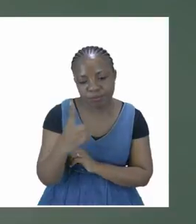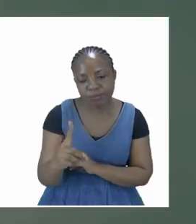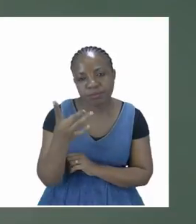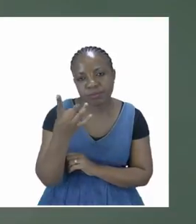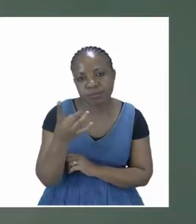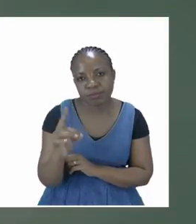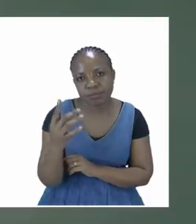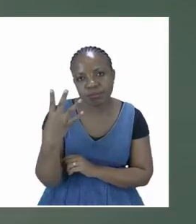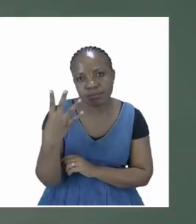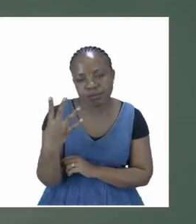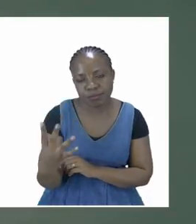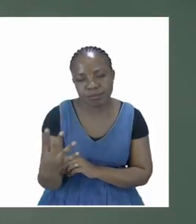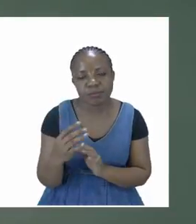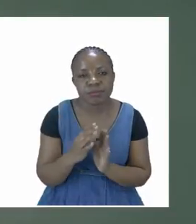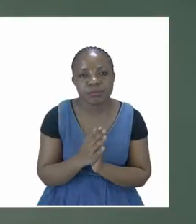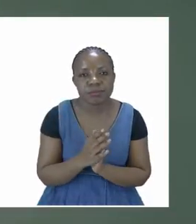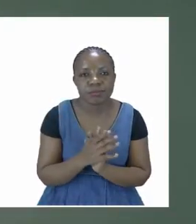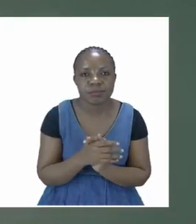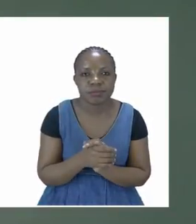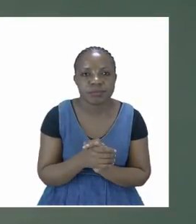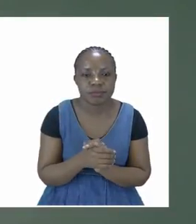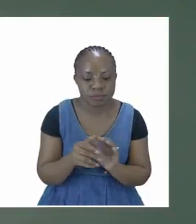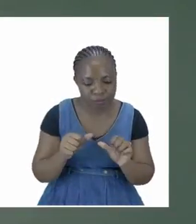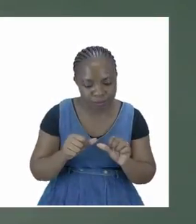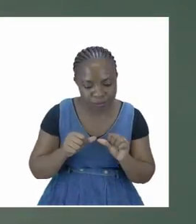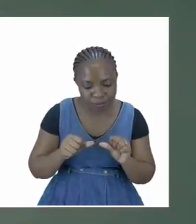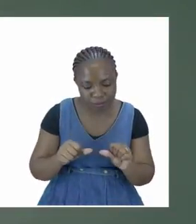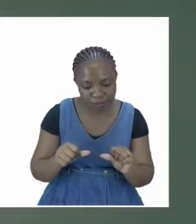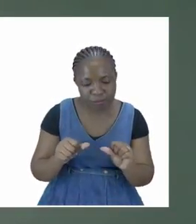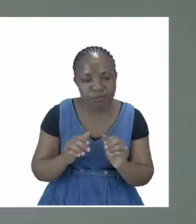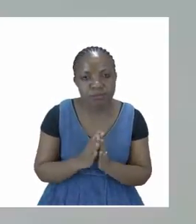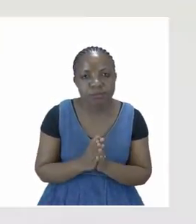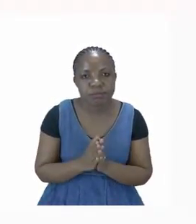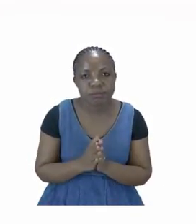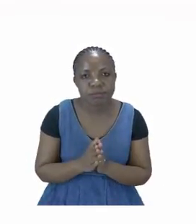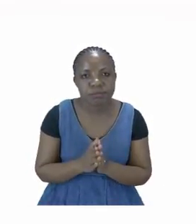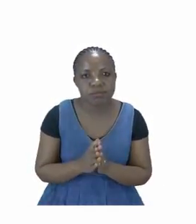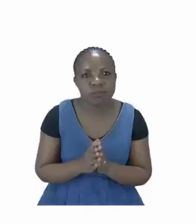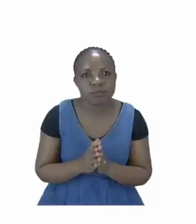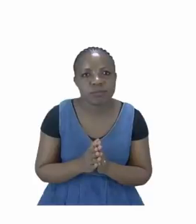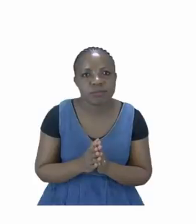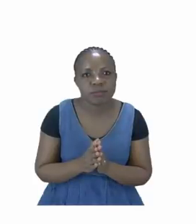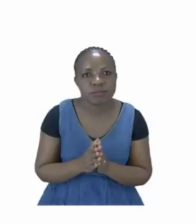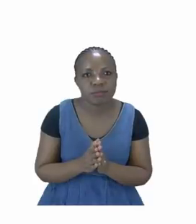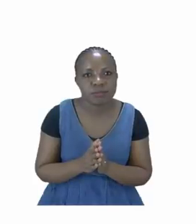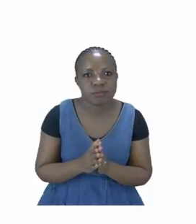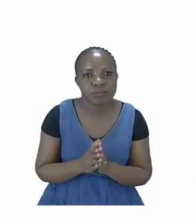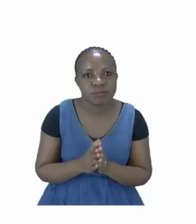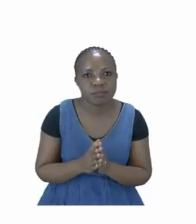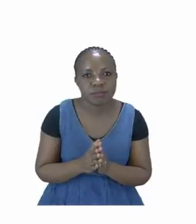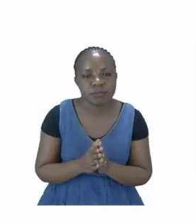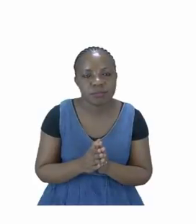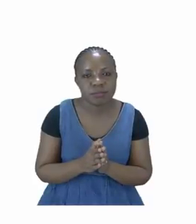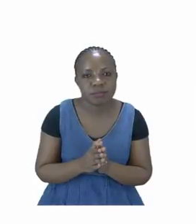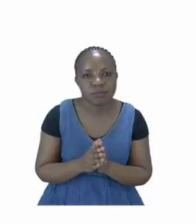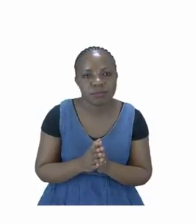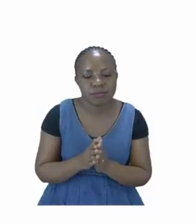the next question on page 25. It says, which number